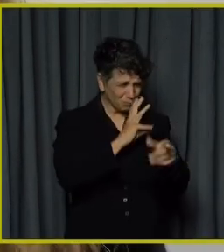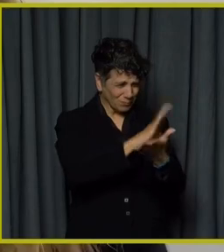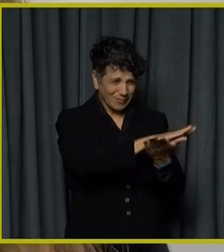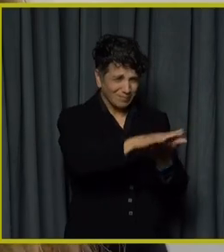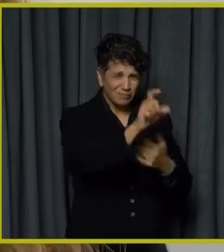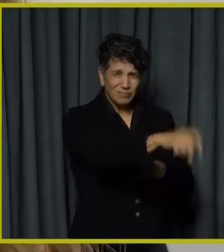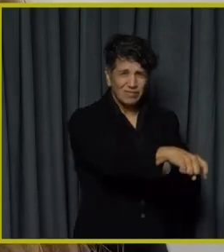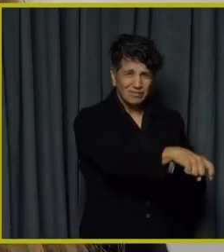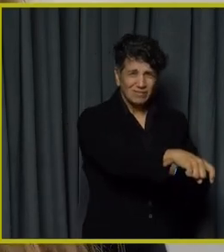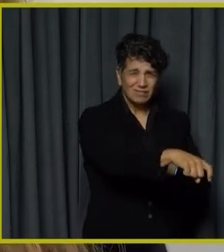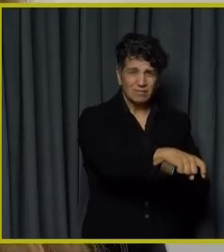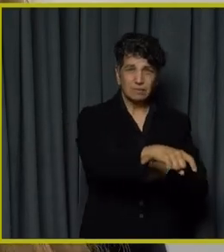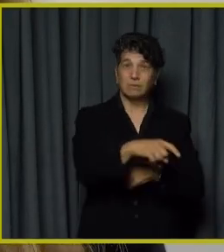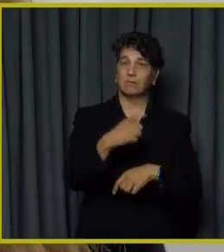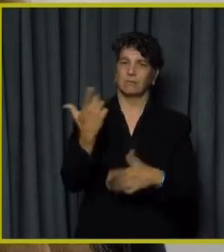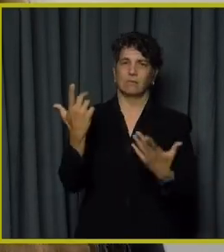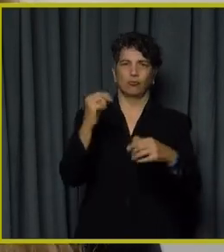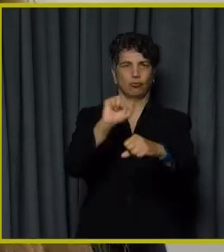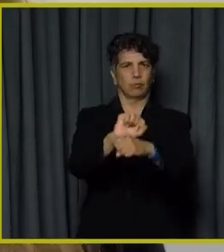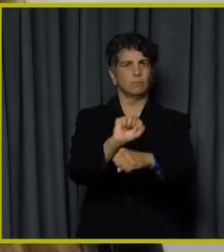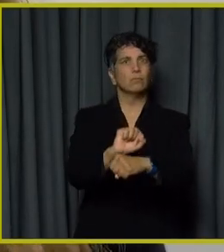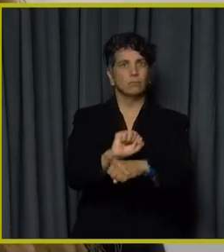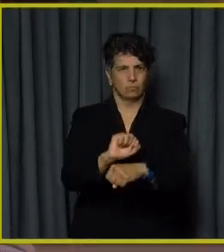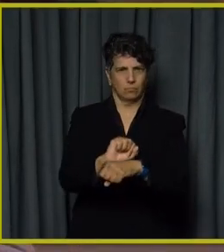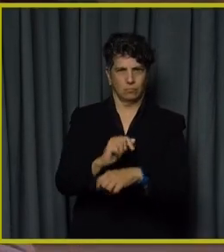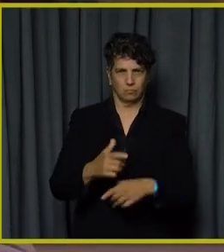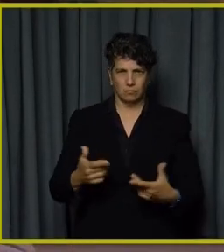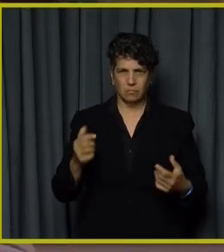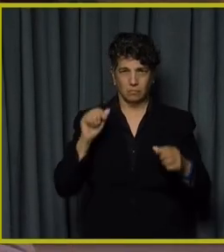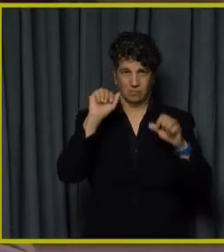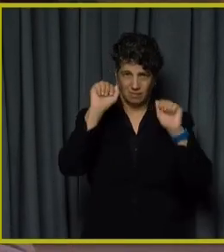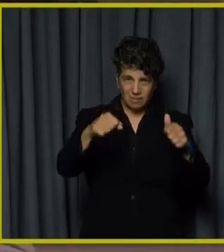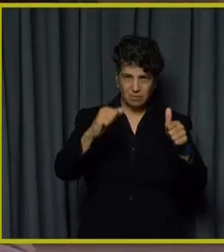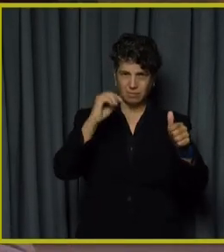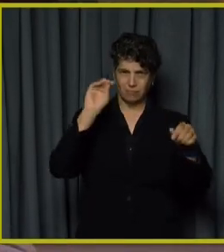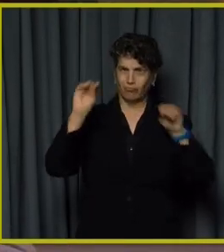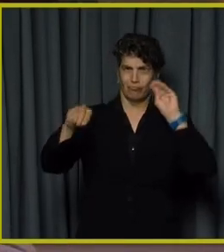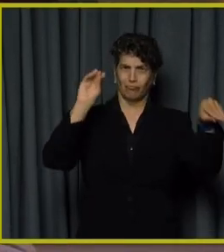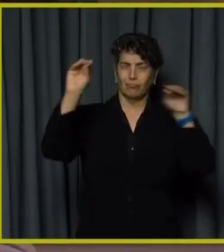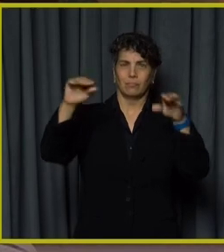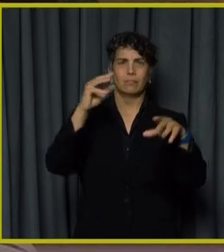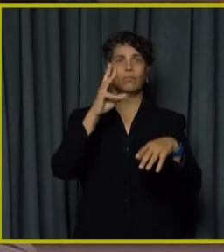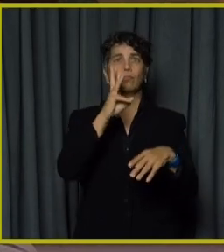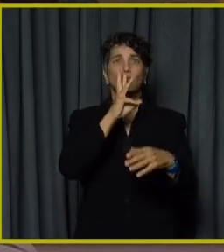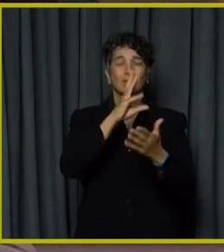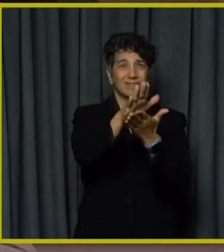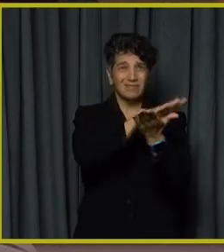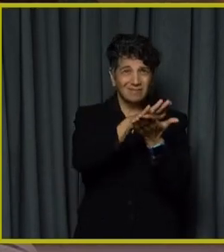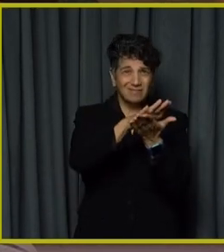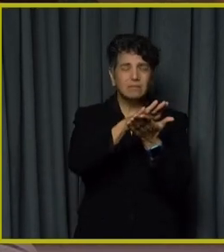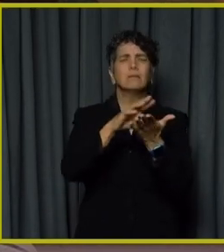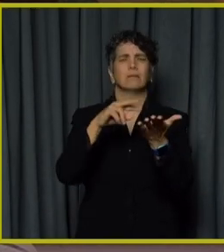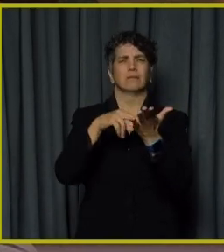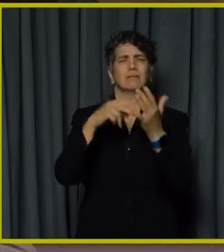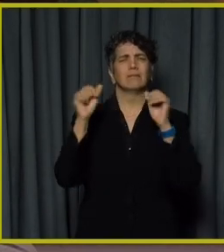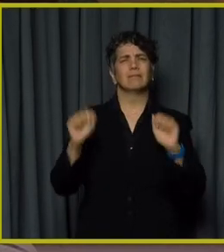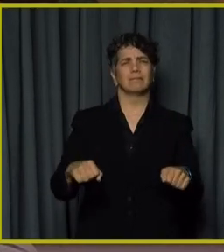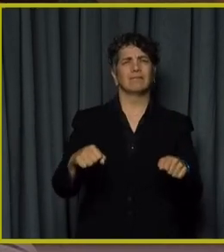really strengthen and protect the health of all the people. It's time to hear from the front line of this crisis.